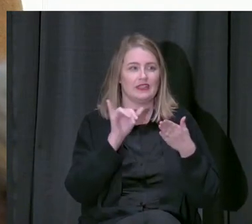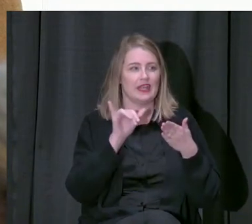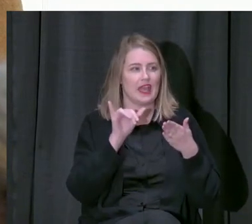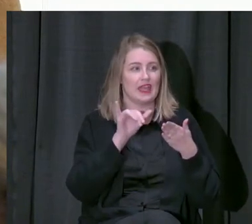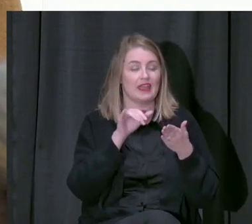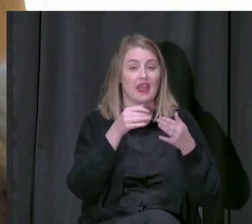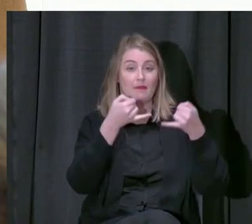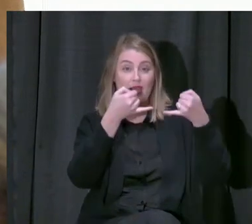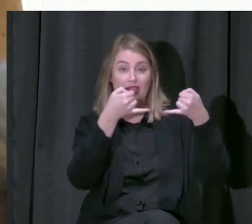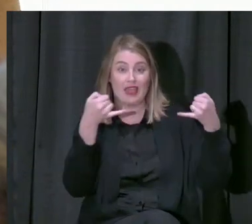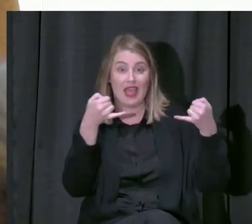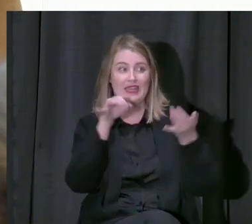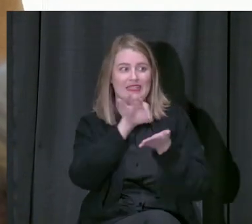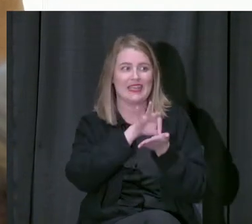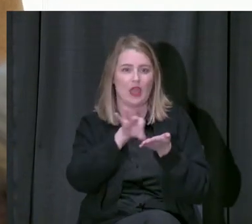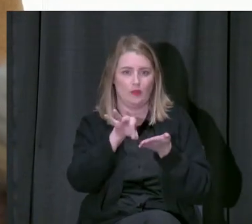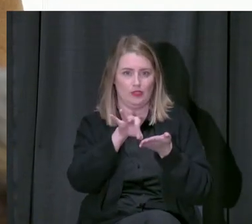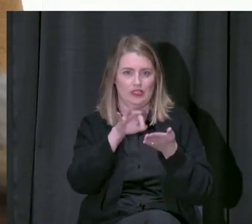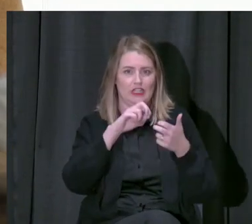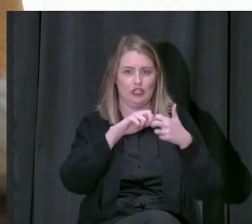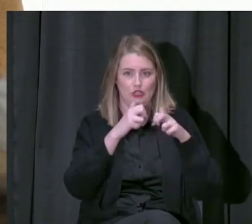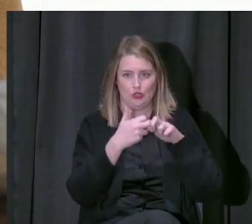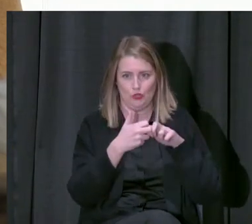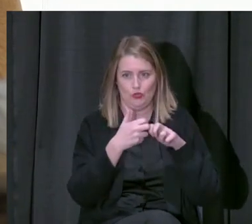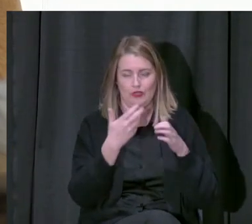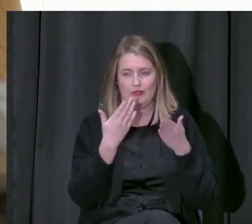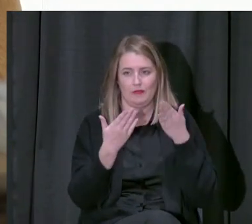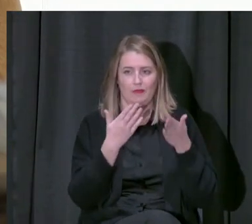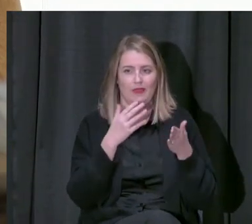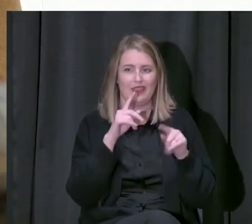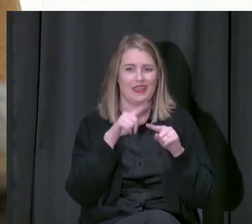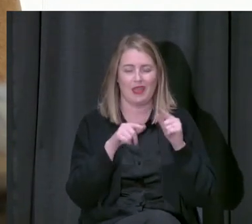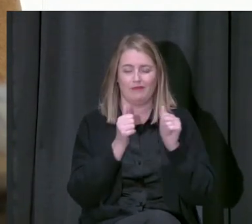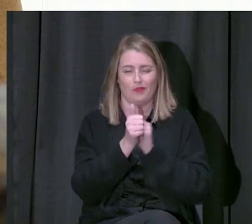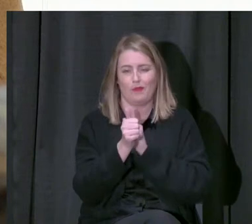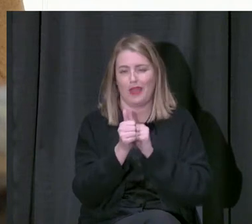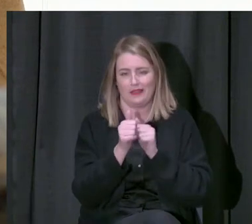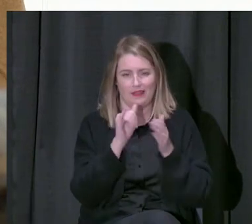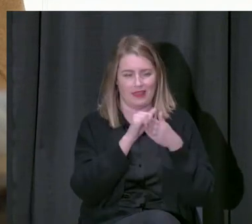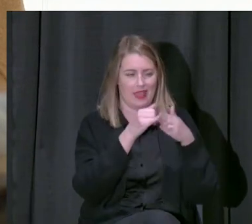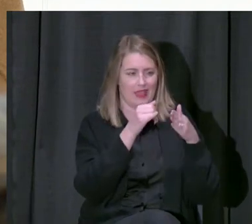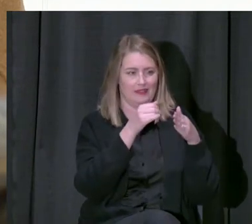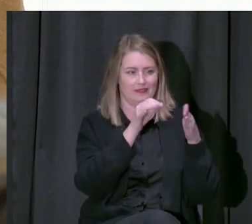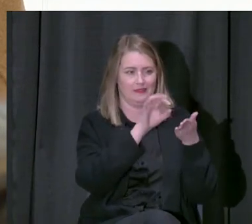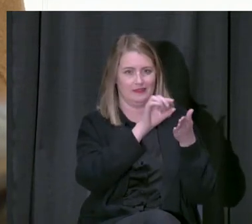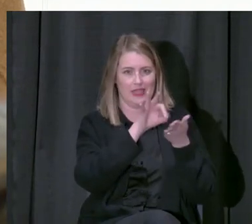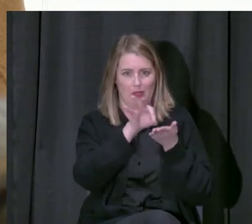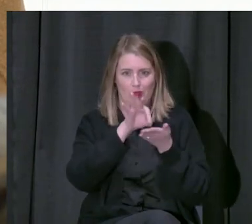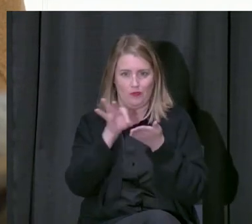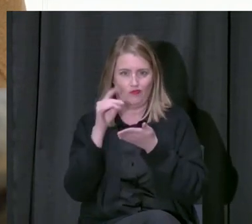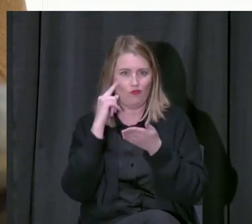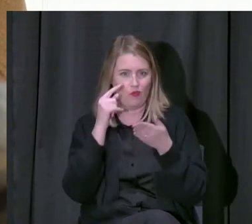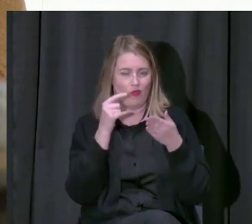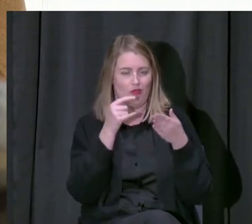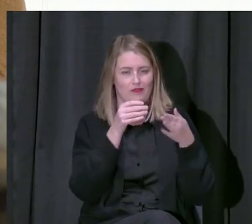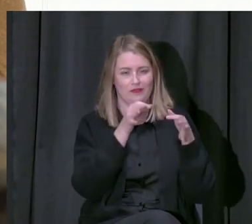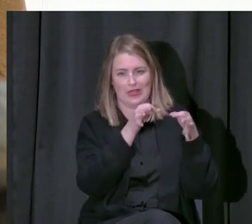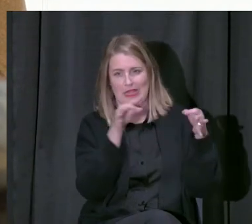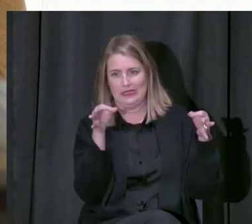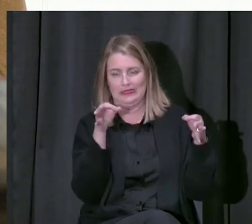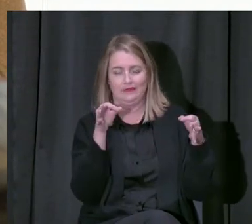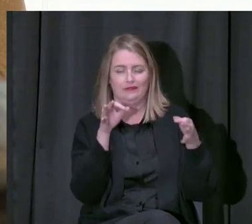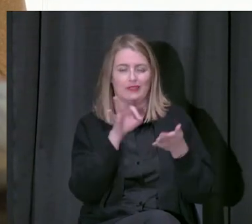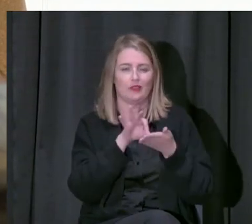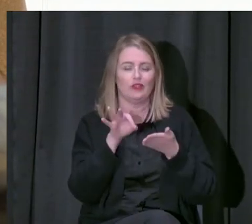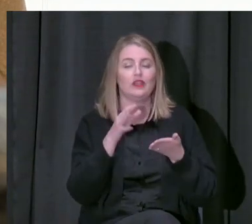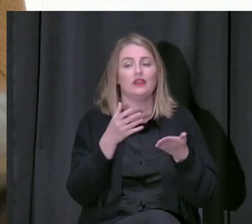line count issues, because we are not supposed to pass a certain line count in our closed caption displays. So the